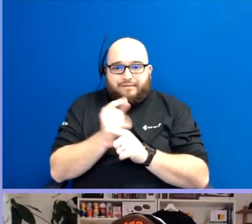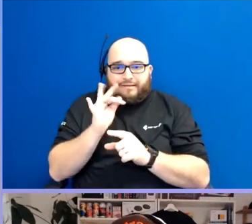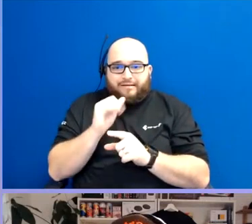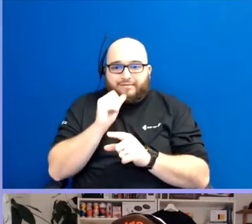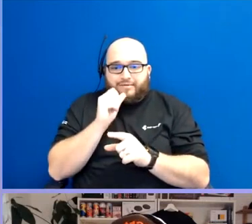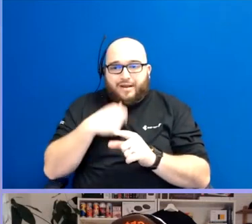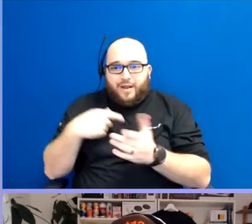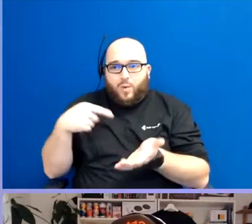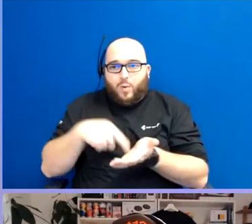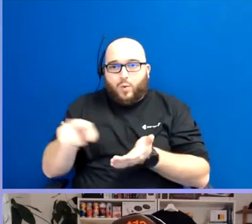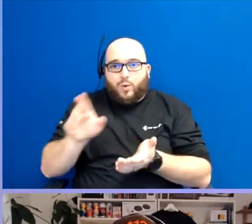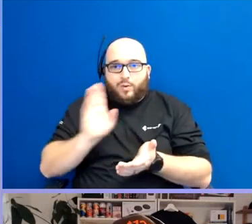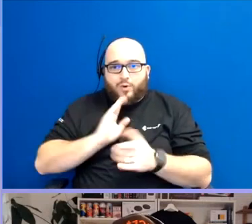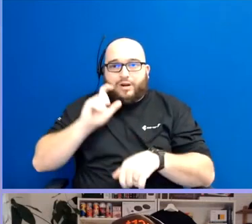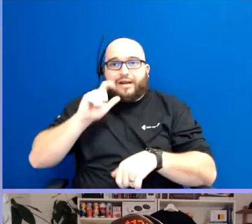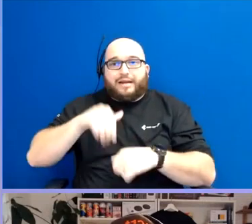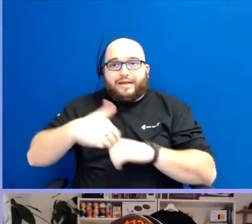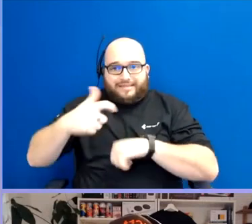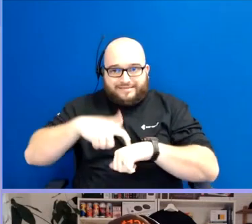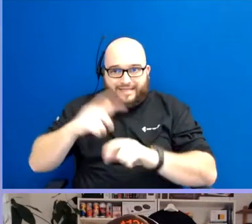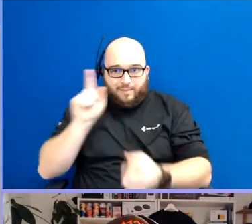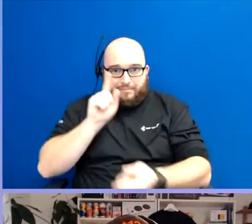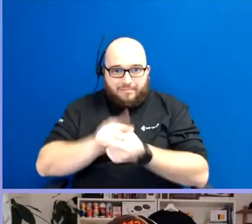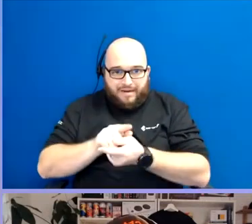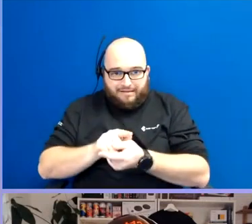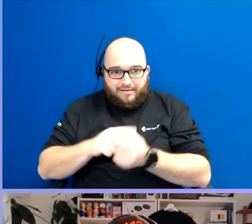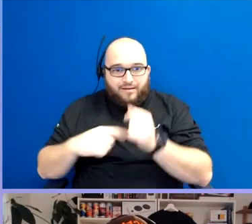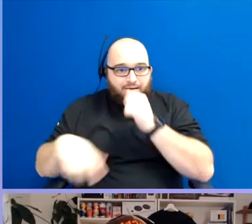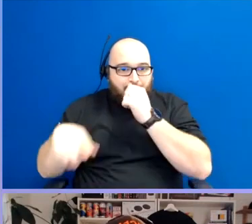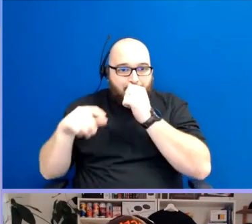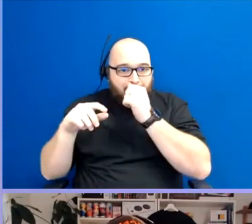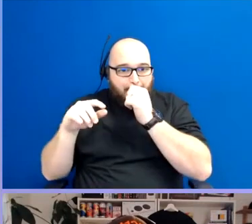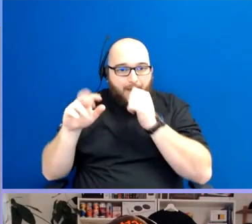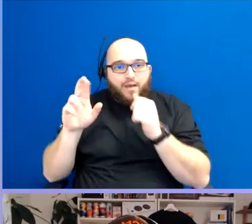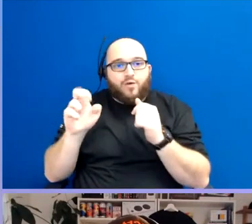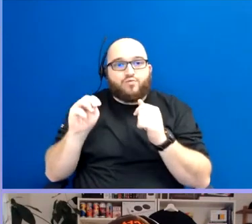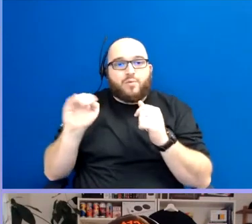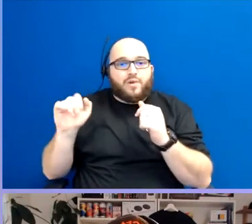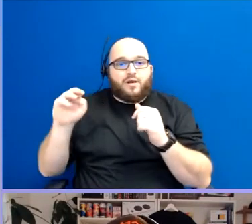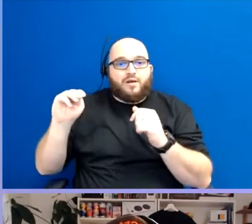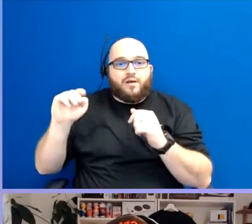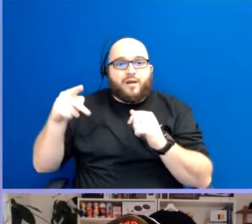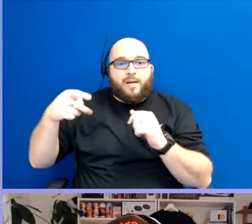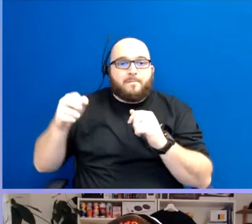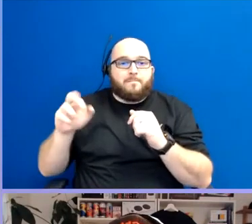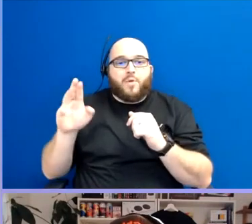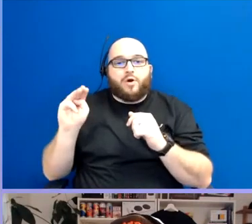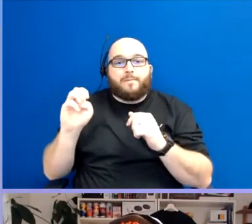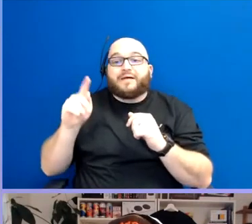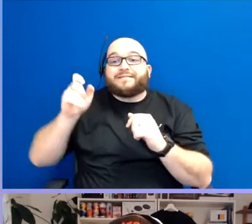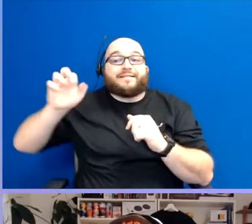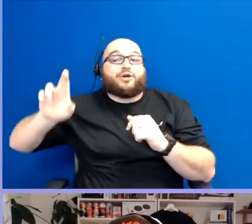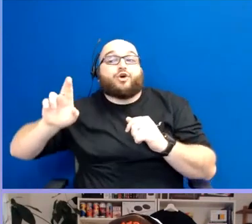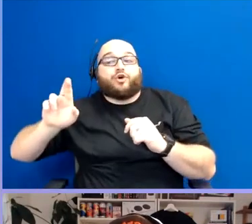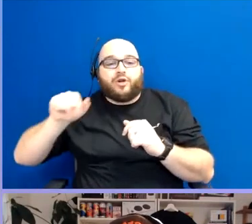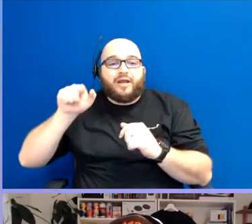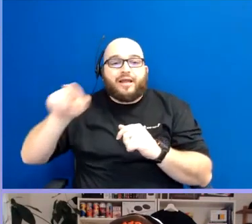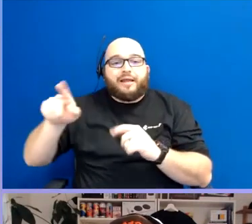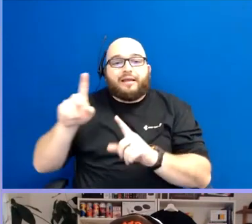next time I meet you. But he did a fantastic talk in Freiburg,